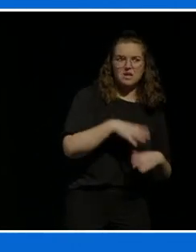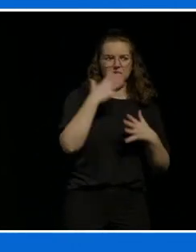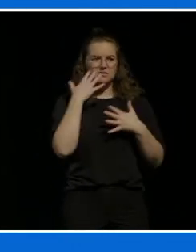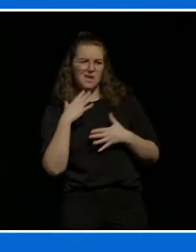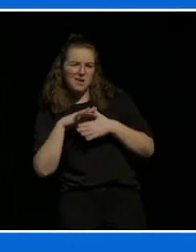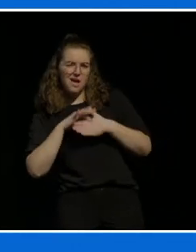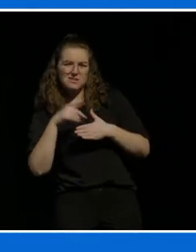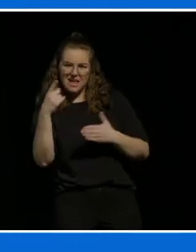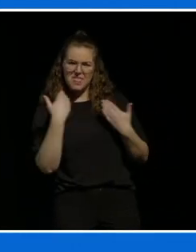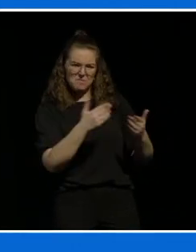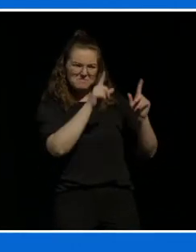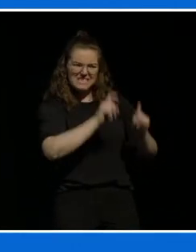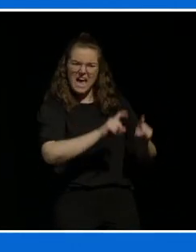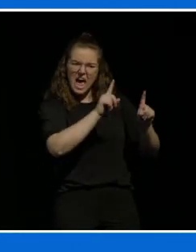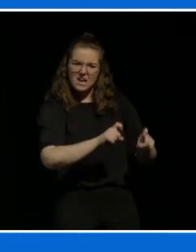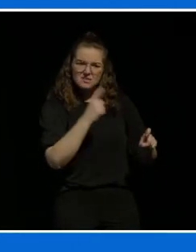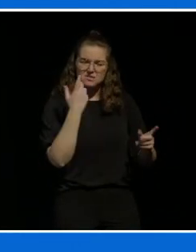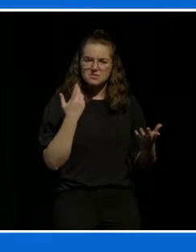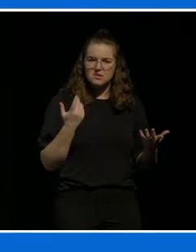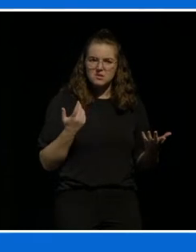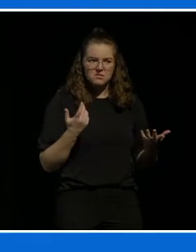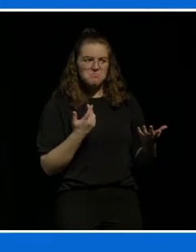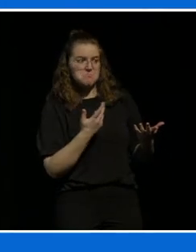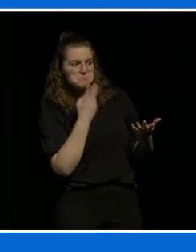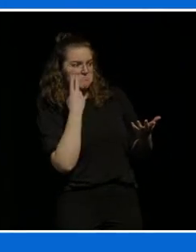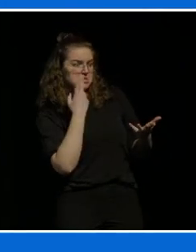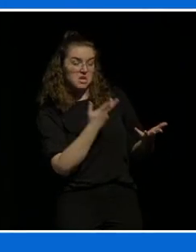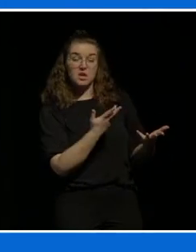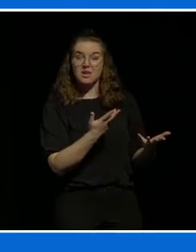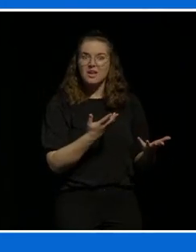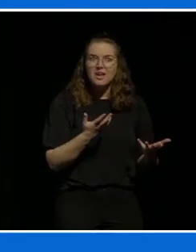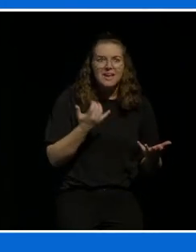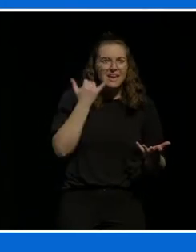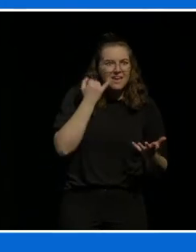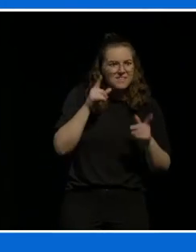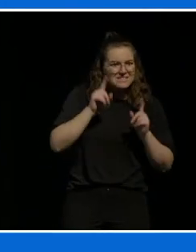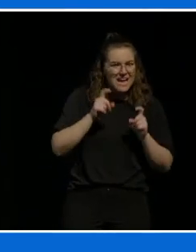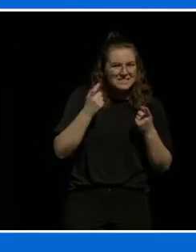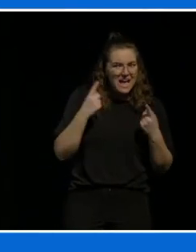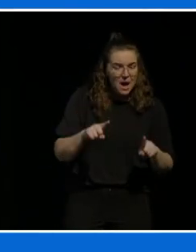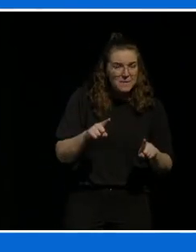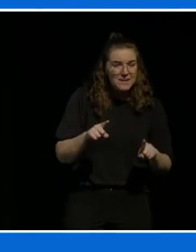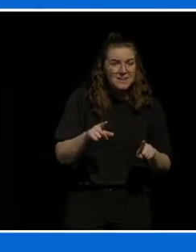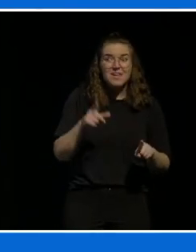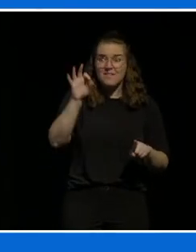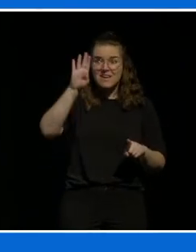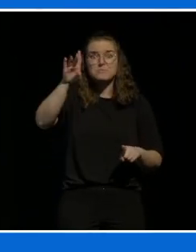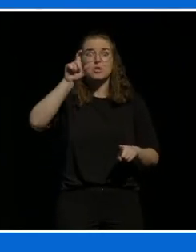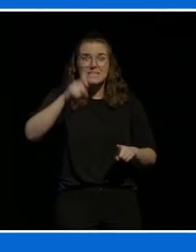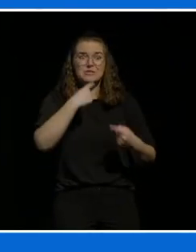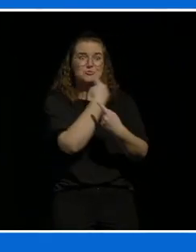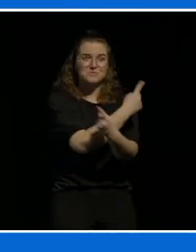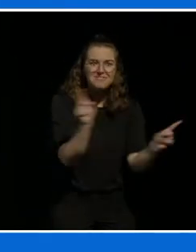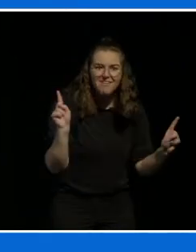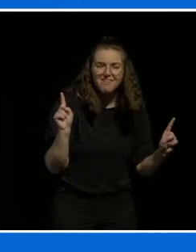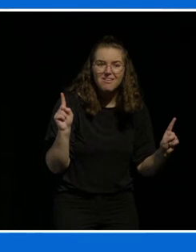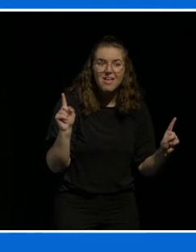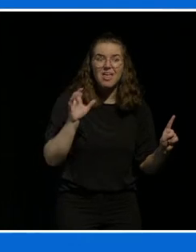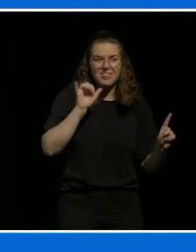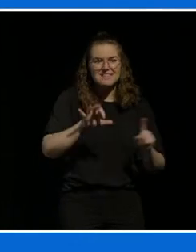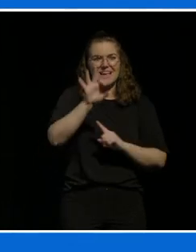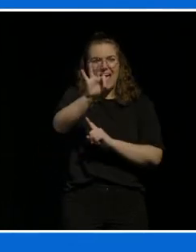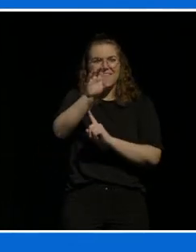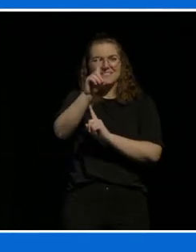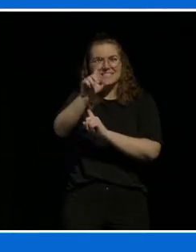on people, you know? I think it's as simple as understanding that if there's a test like that going on, that needs to be disclosed. That's an FDA disclosure that should be